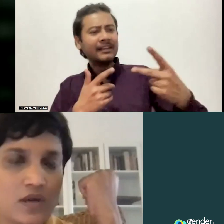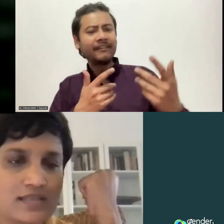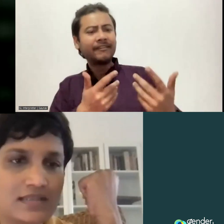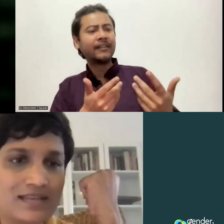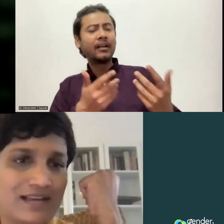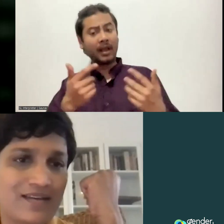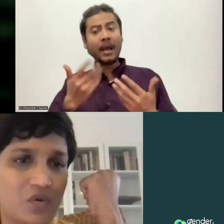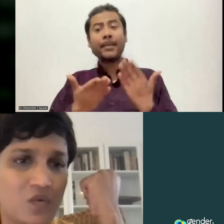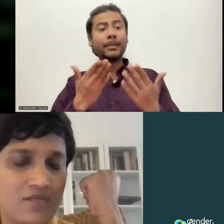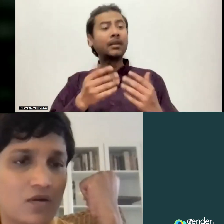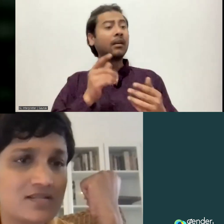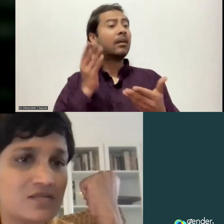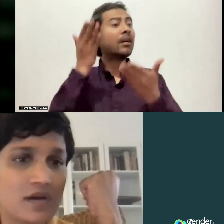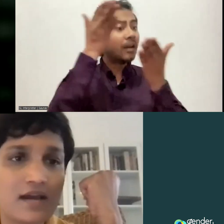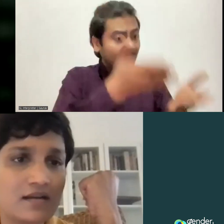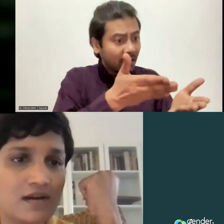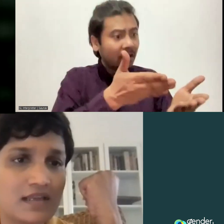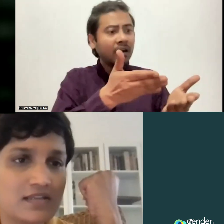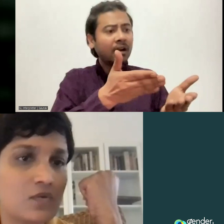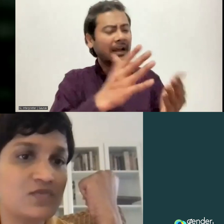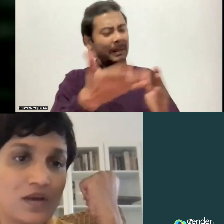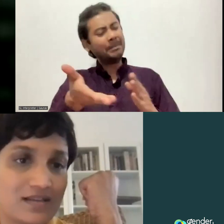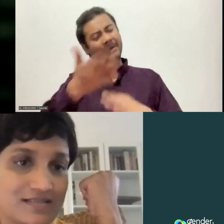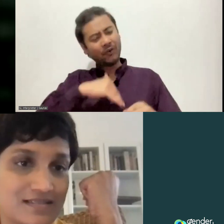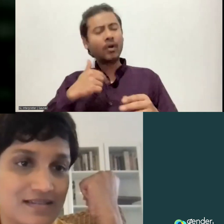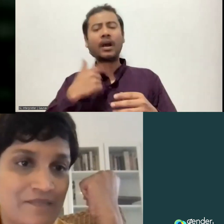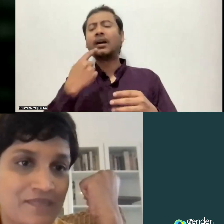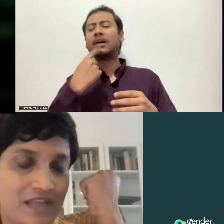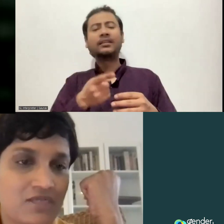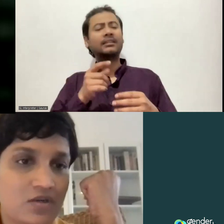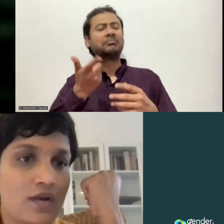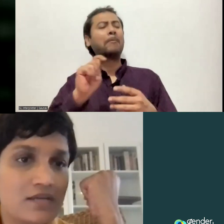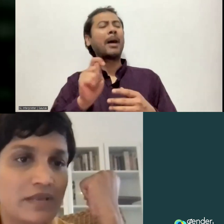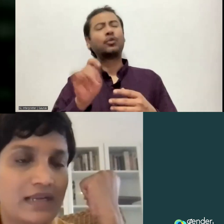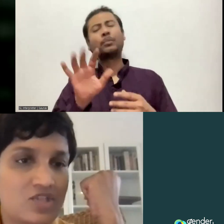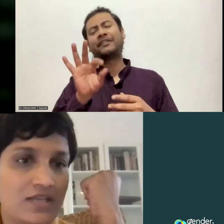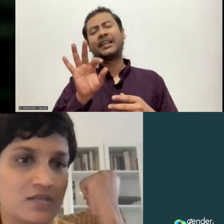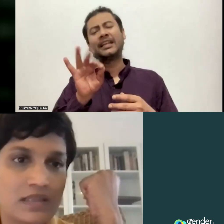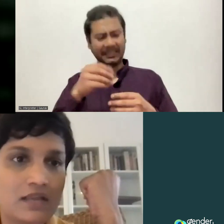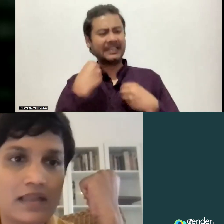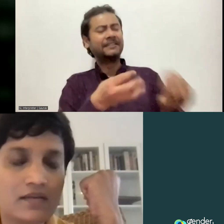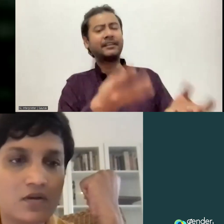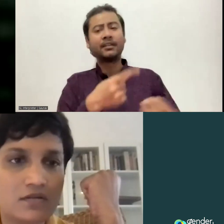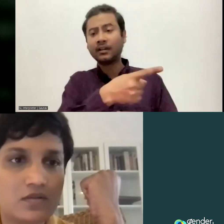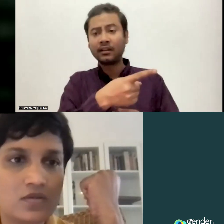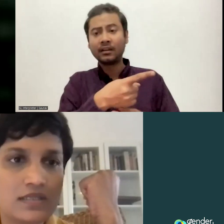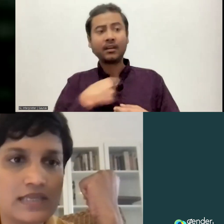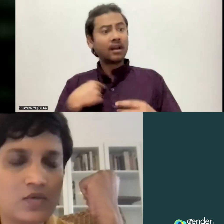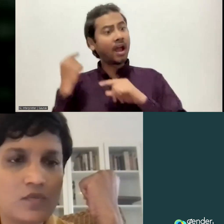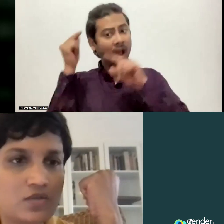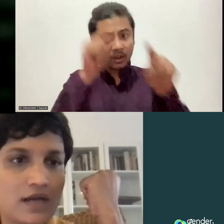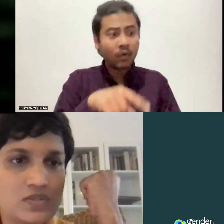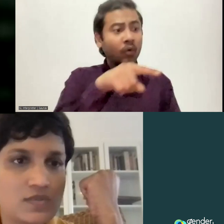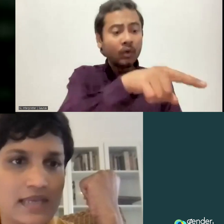50 toilets. And then they're like, no, we want 1 Anganwadi and 12 toilets. Then you have to go and completely change it. But then they're like, the donor is